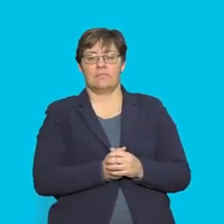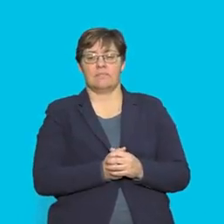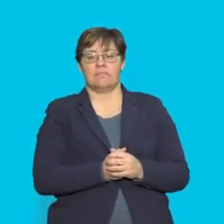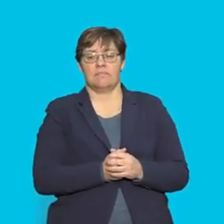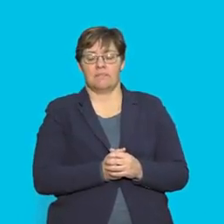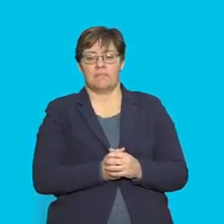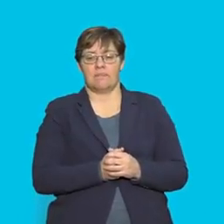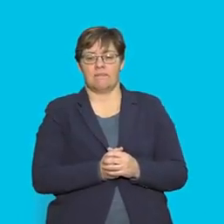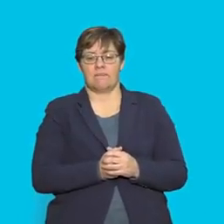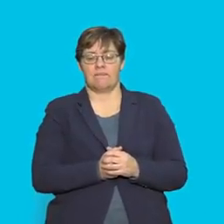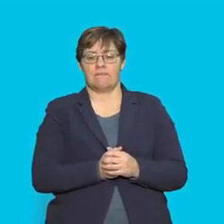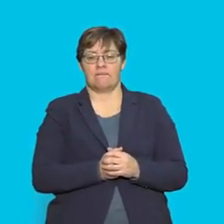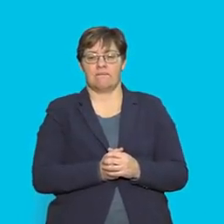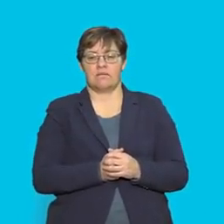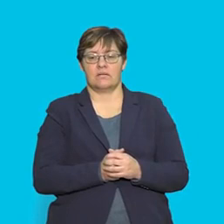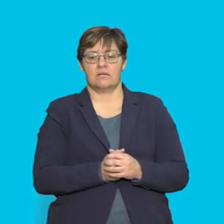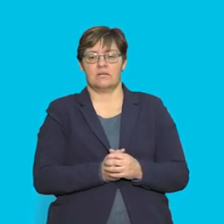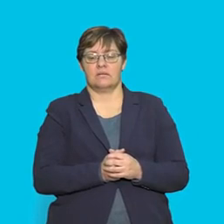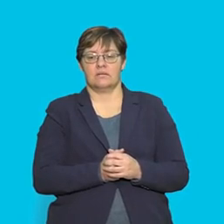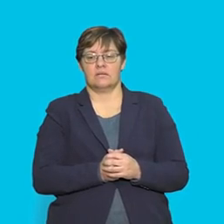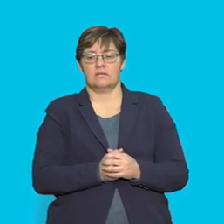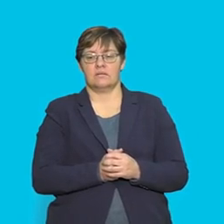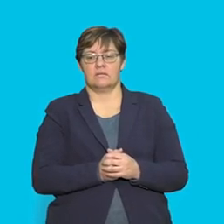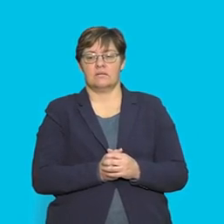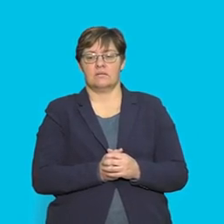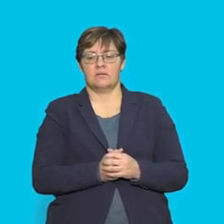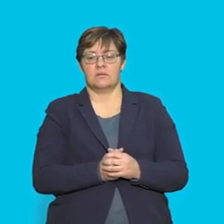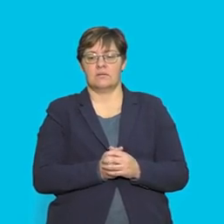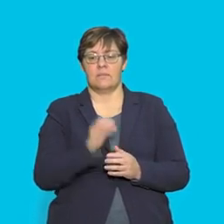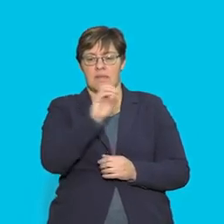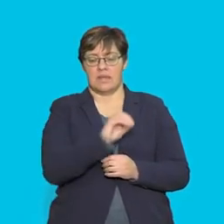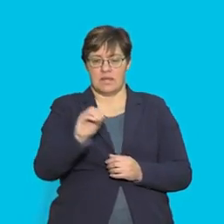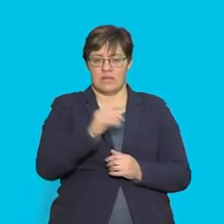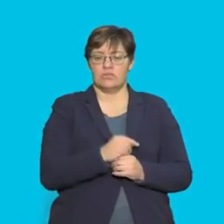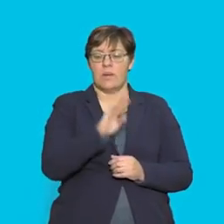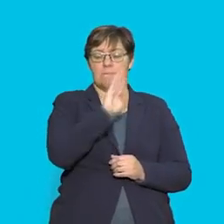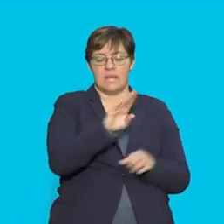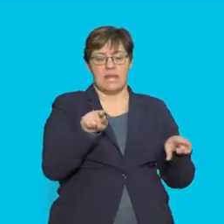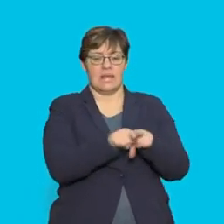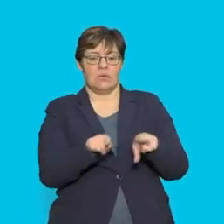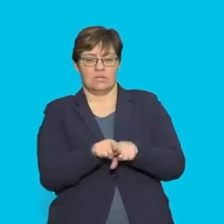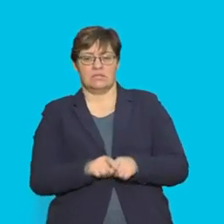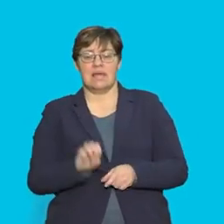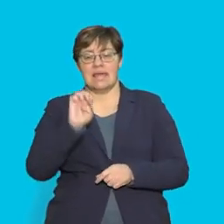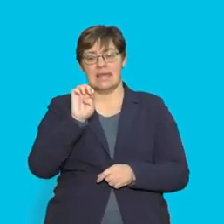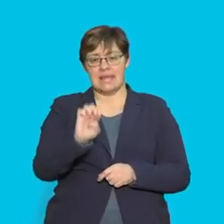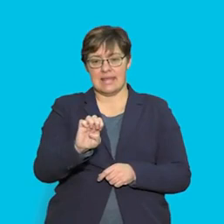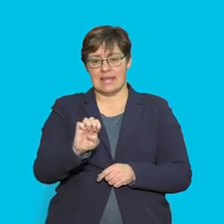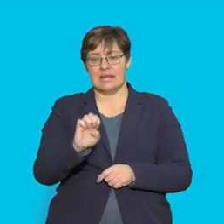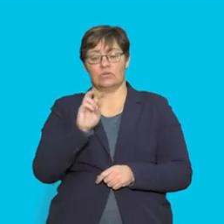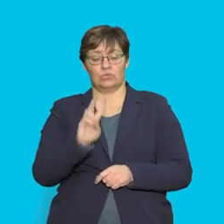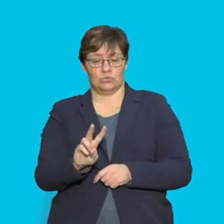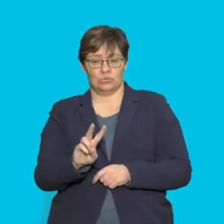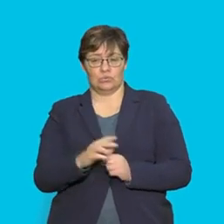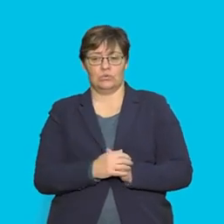E1, all right. So I will then say, let me just substitute the B there. I will have B is equals to E2